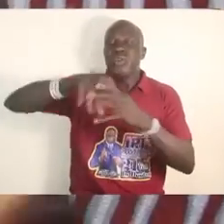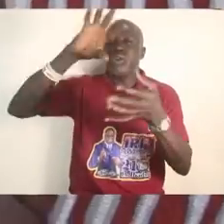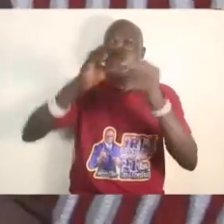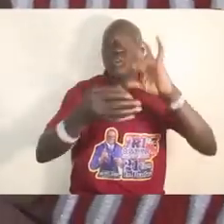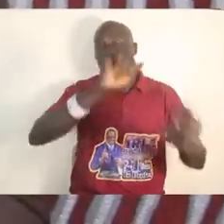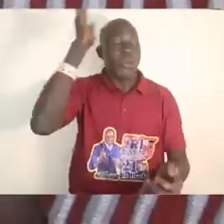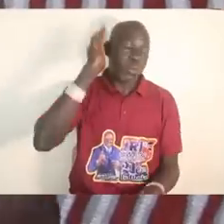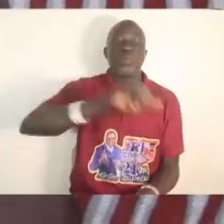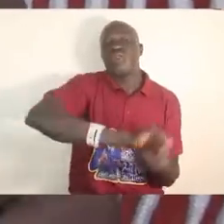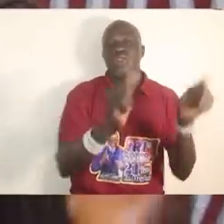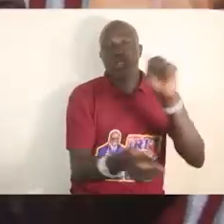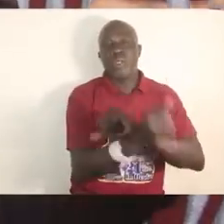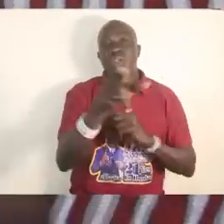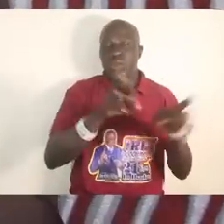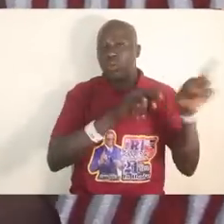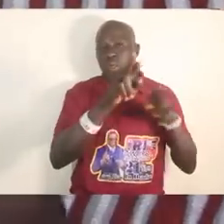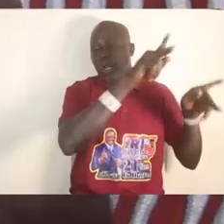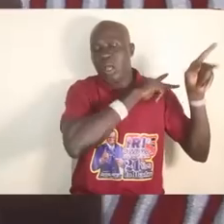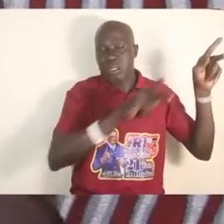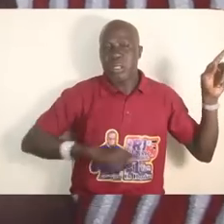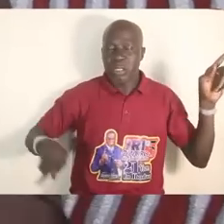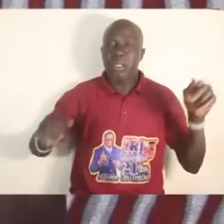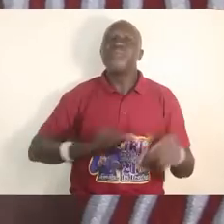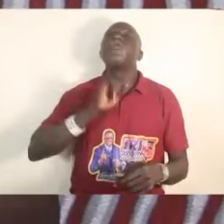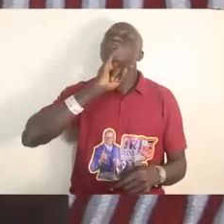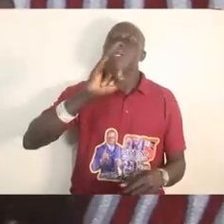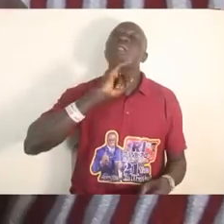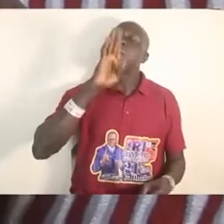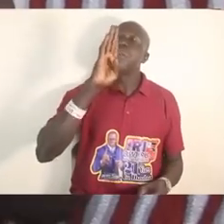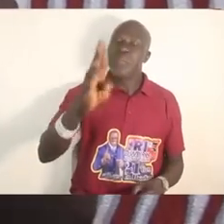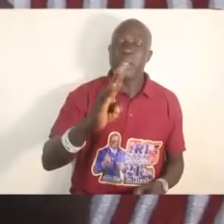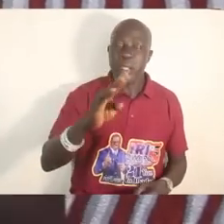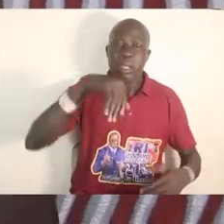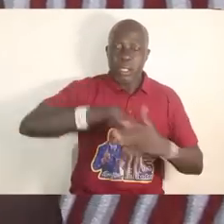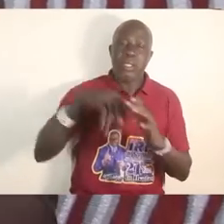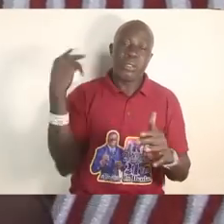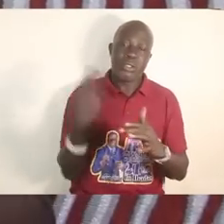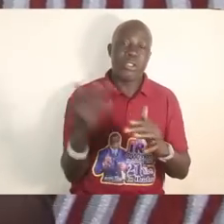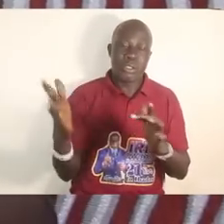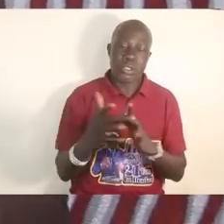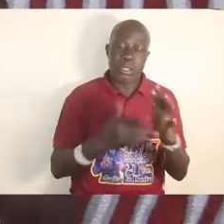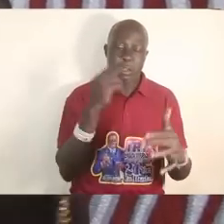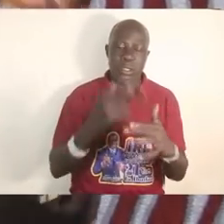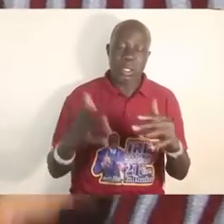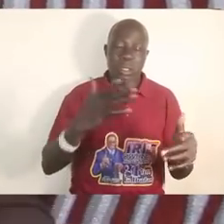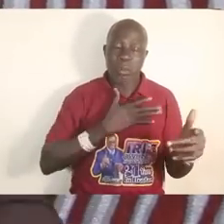I Amen. Why did she be a Amen. Bad news. Amen. Yes.